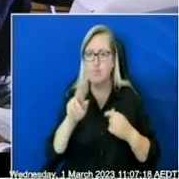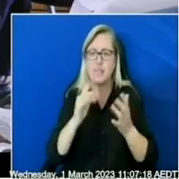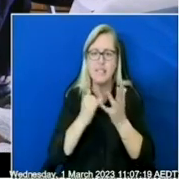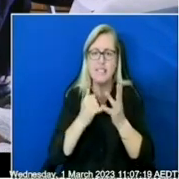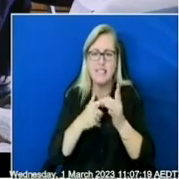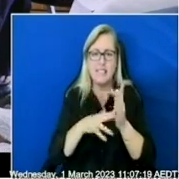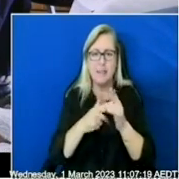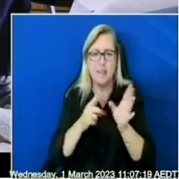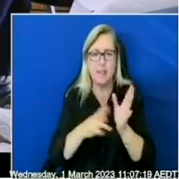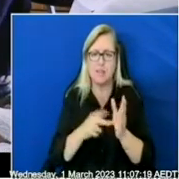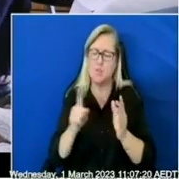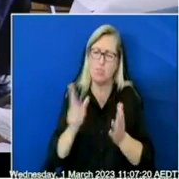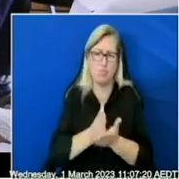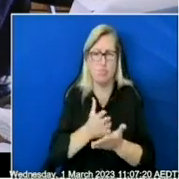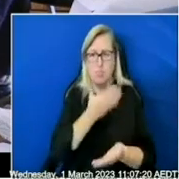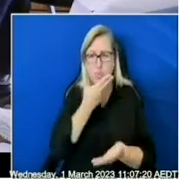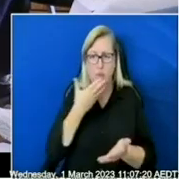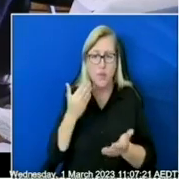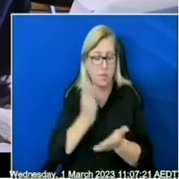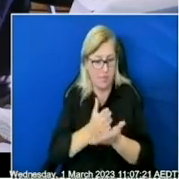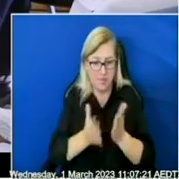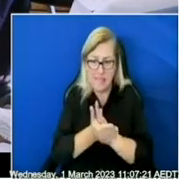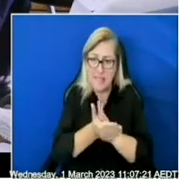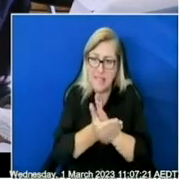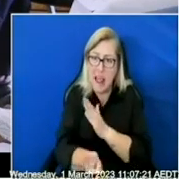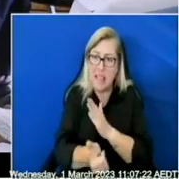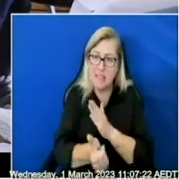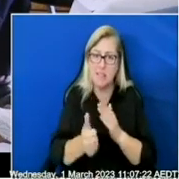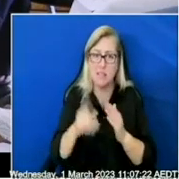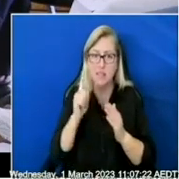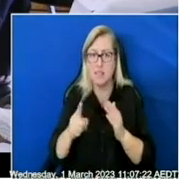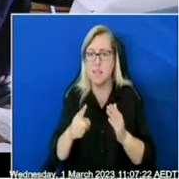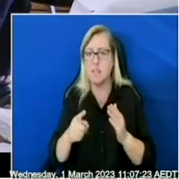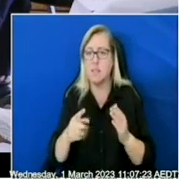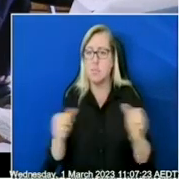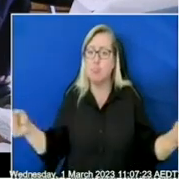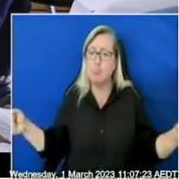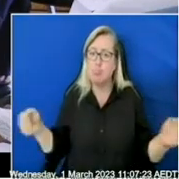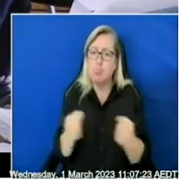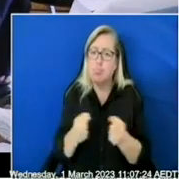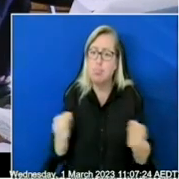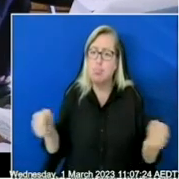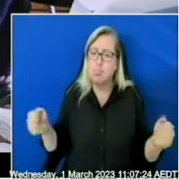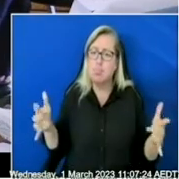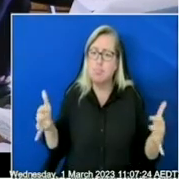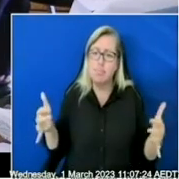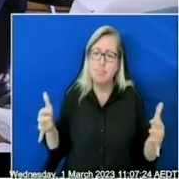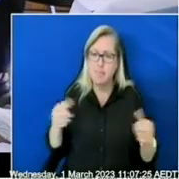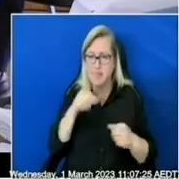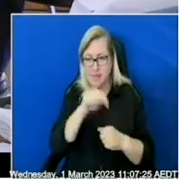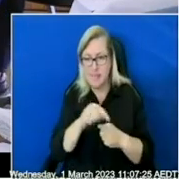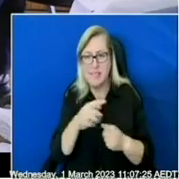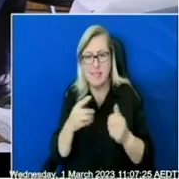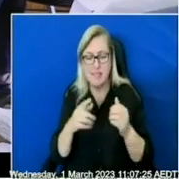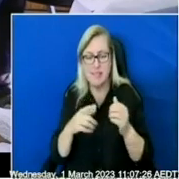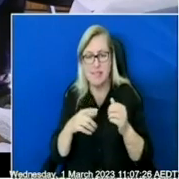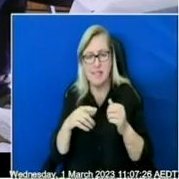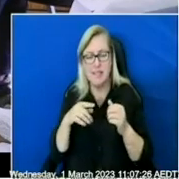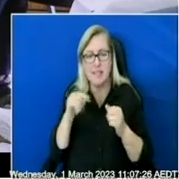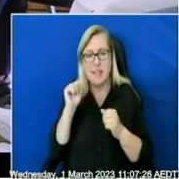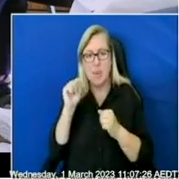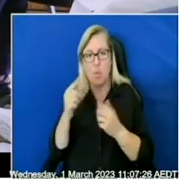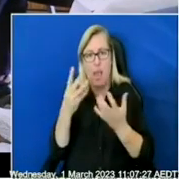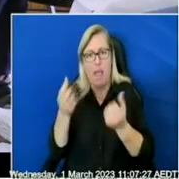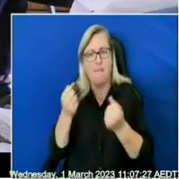talented. She used to play the accordion. We've still got one of her accordions at Mum's. Our Uncle Ronnie was a parkie